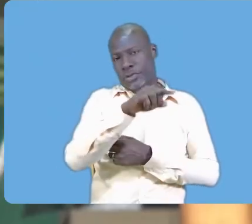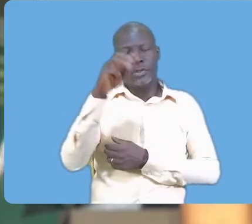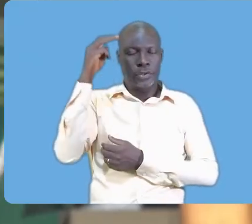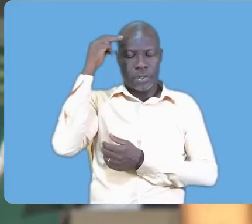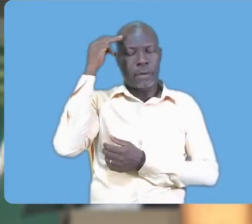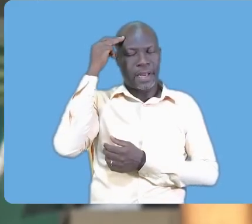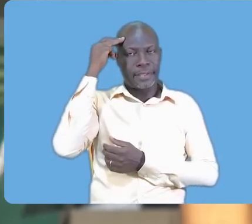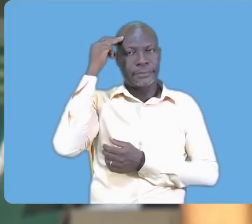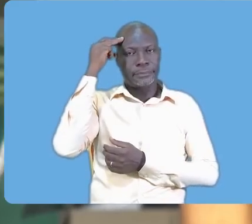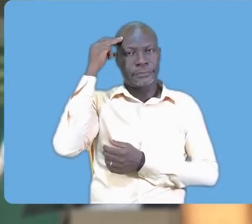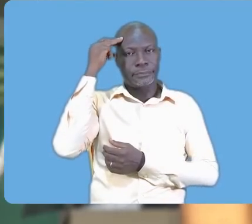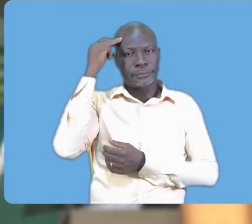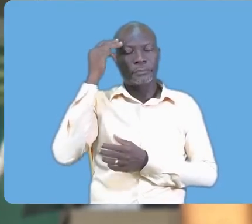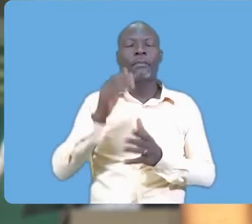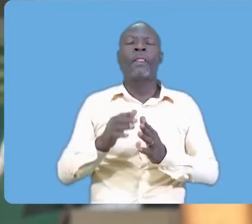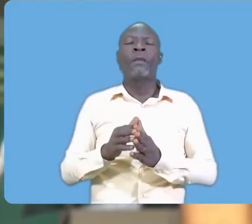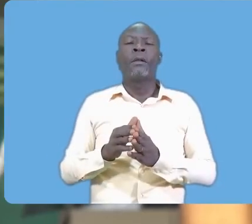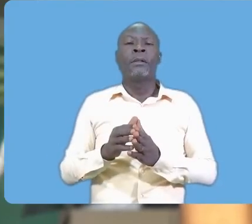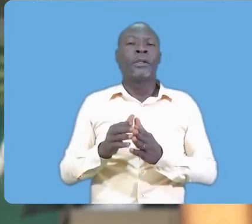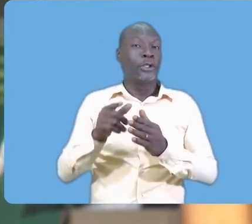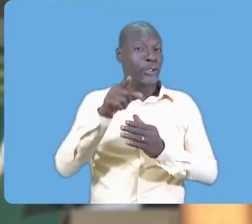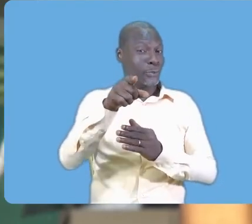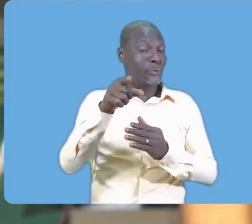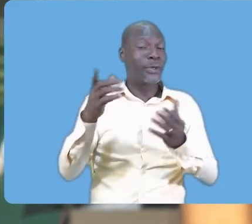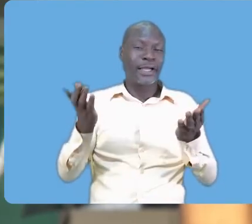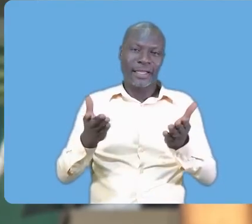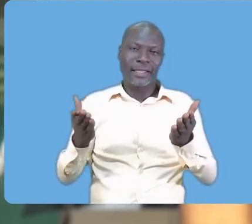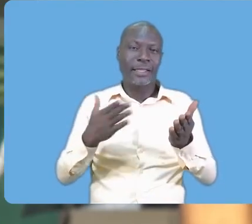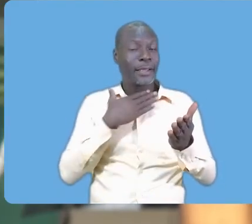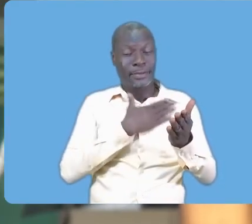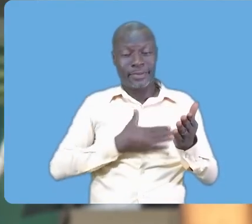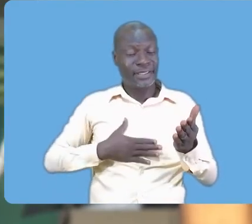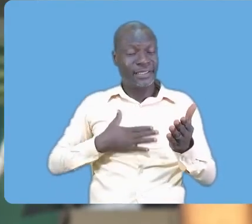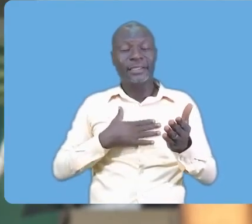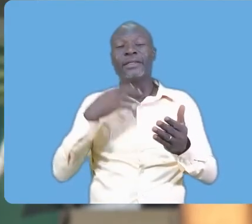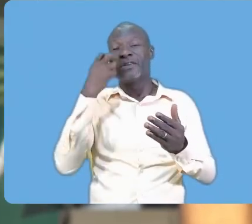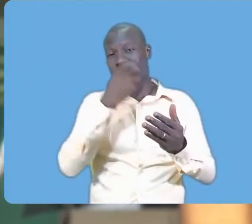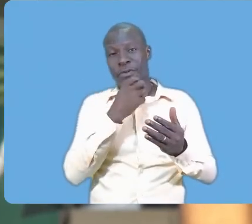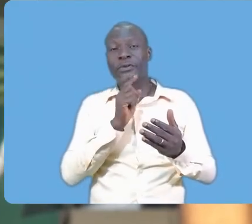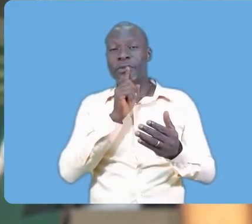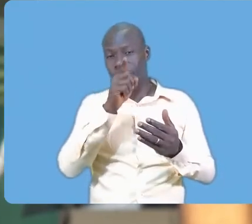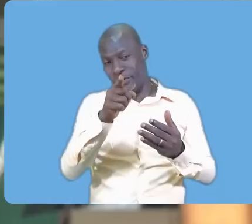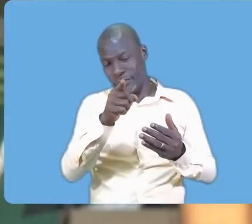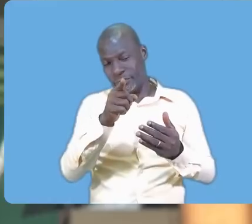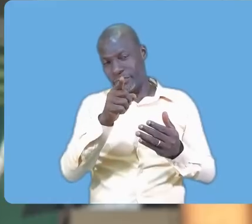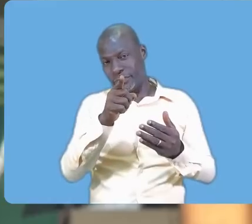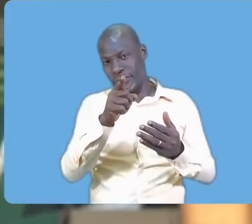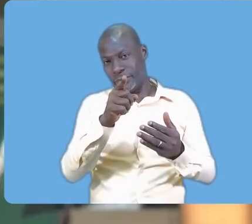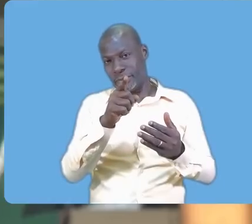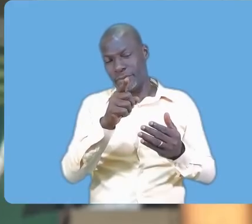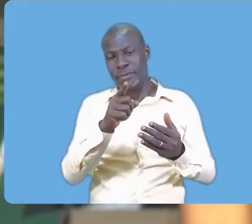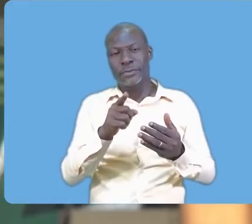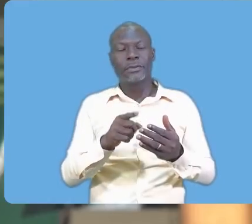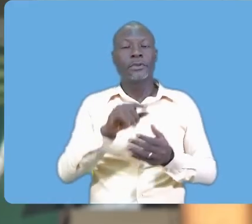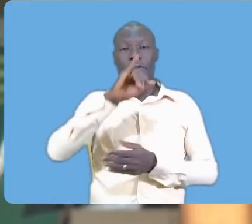no awiawie address yi no entumi dafo wuti ame mo me hwehwe no kure na ye nie kire te